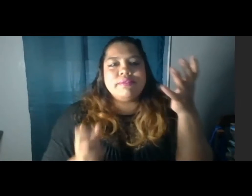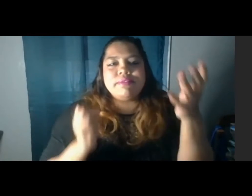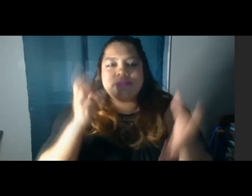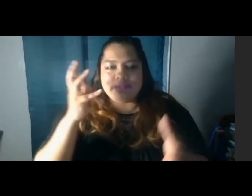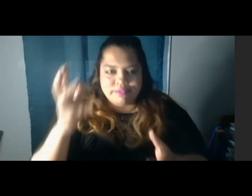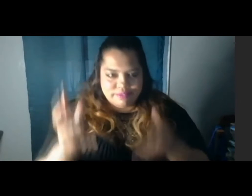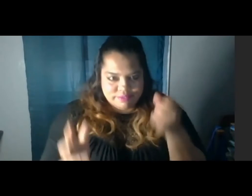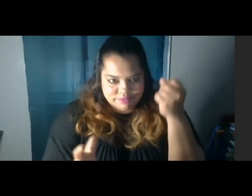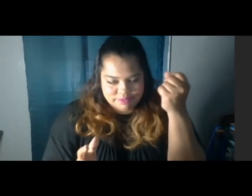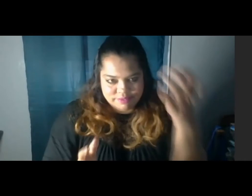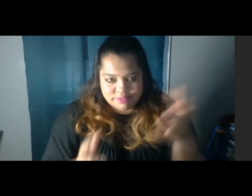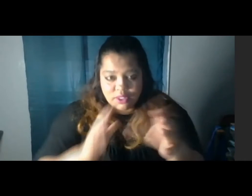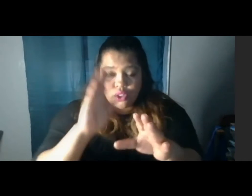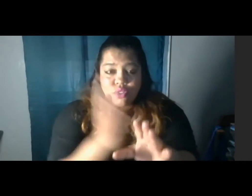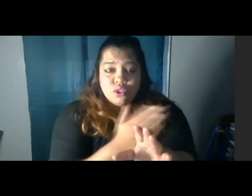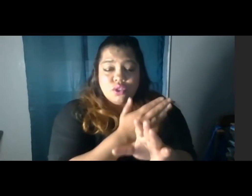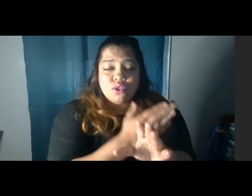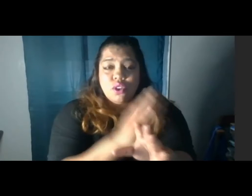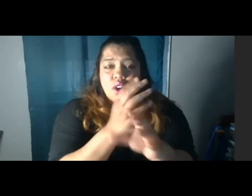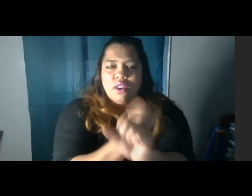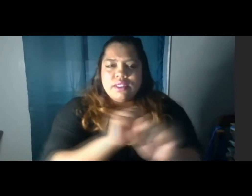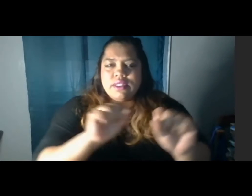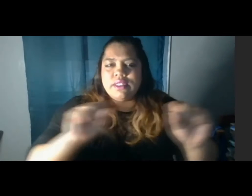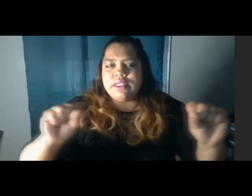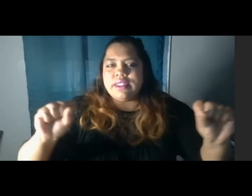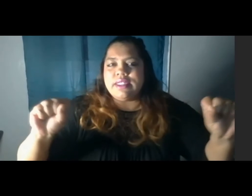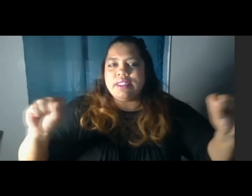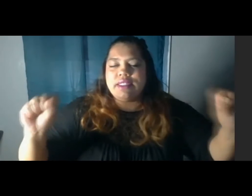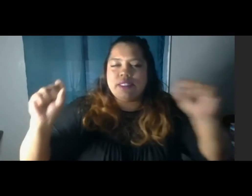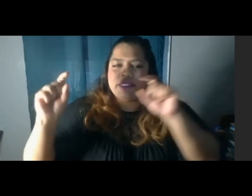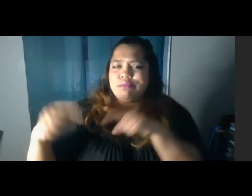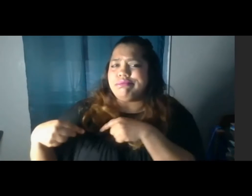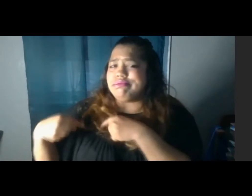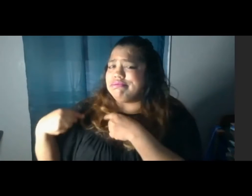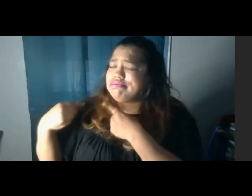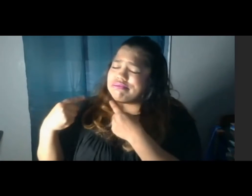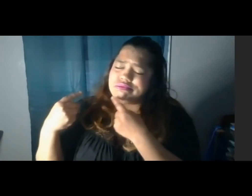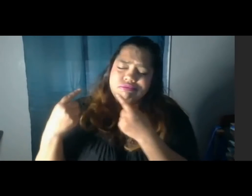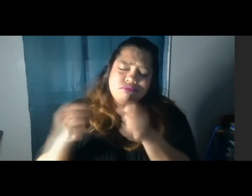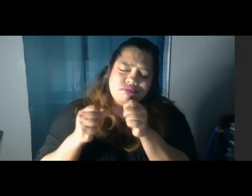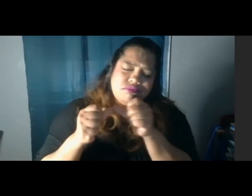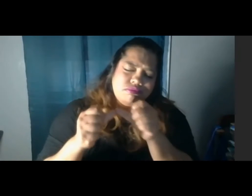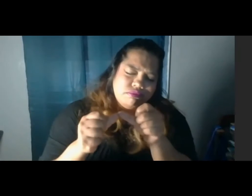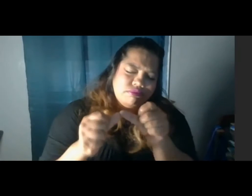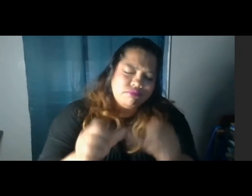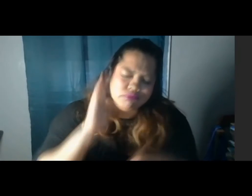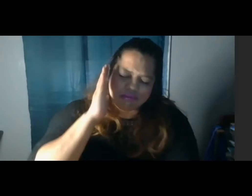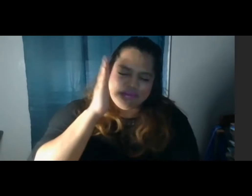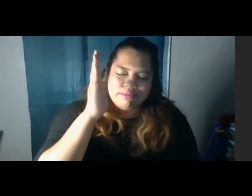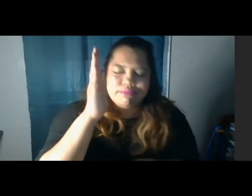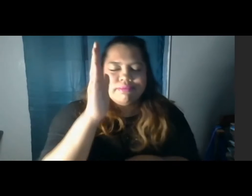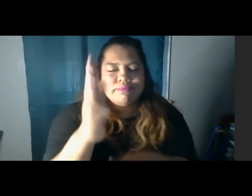sing these songs of freedom? It's all I ever